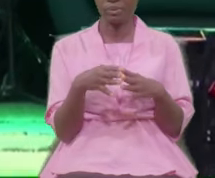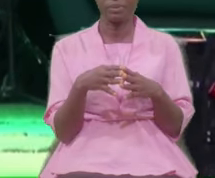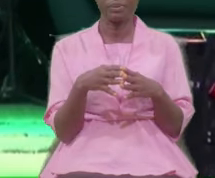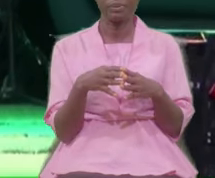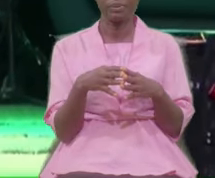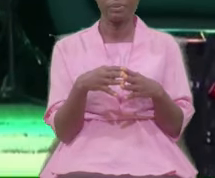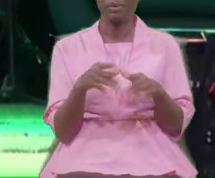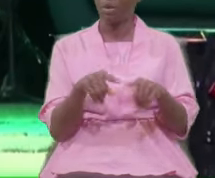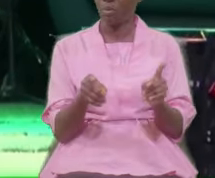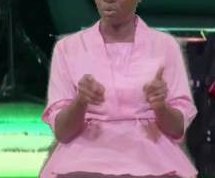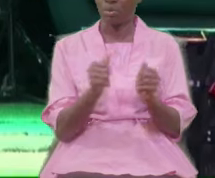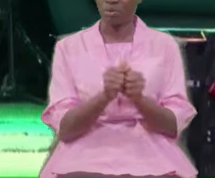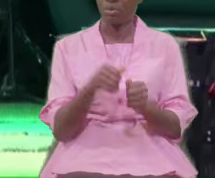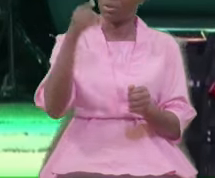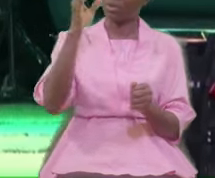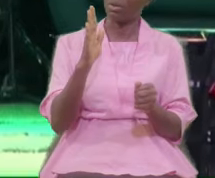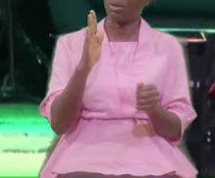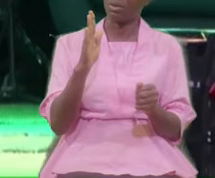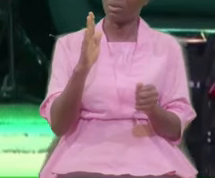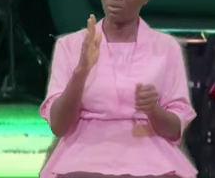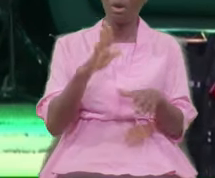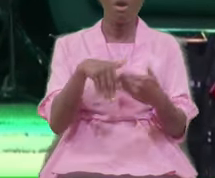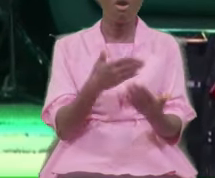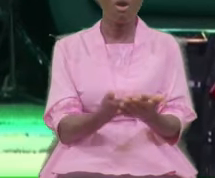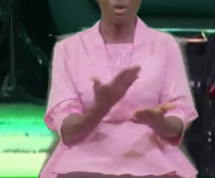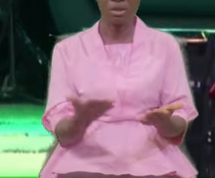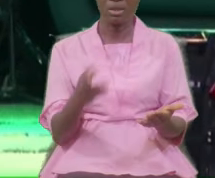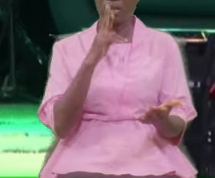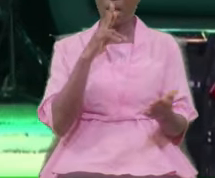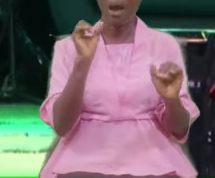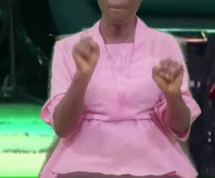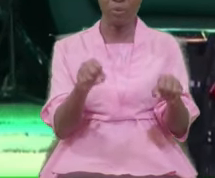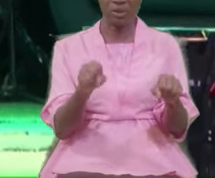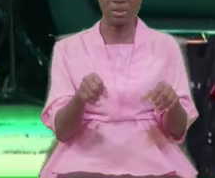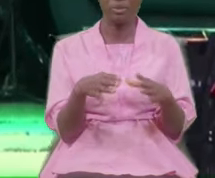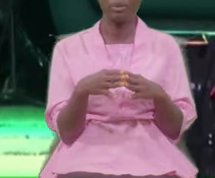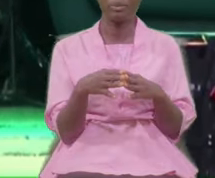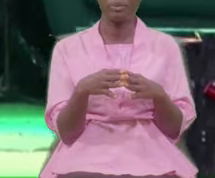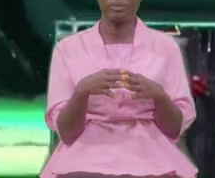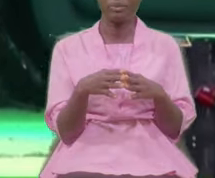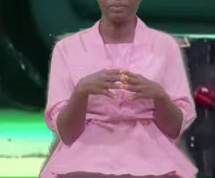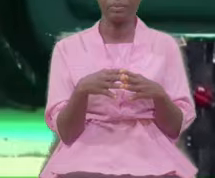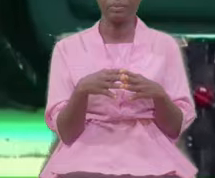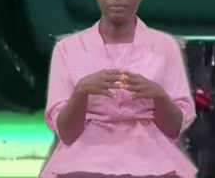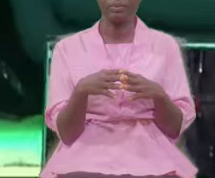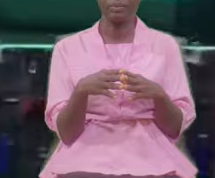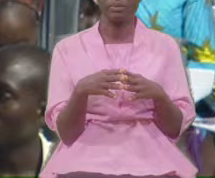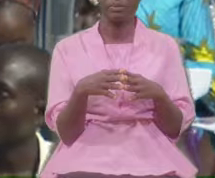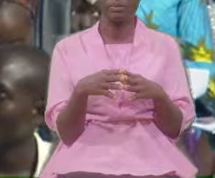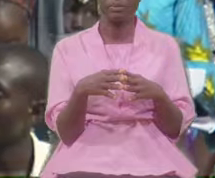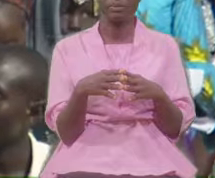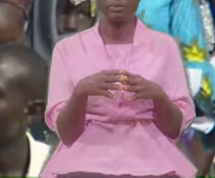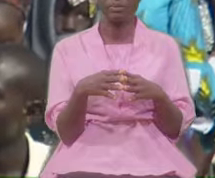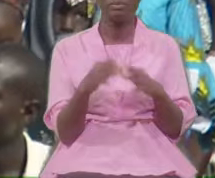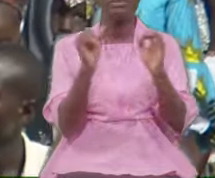Imposible pero kb Diyos all things ang tangang posible can